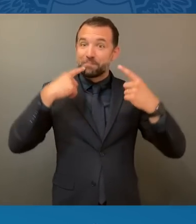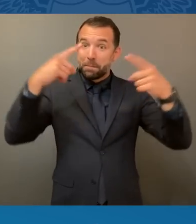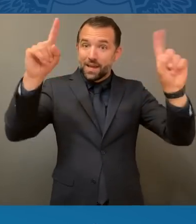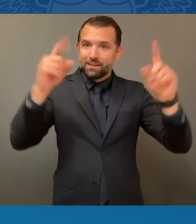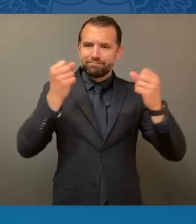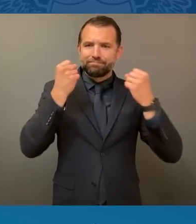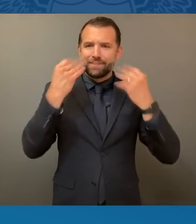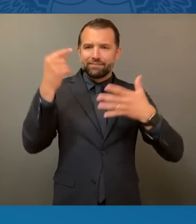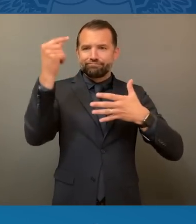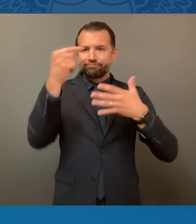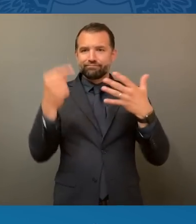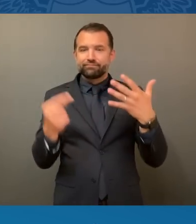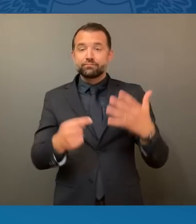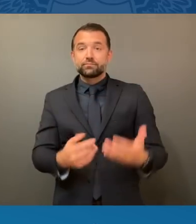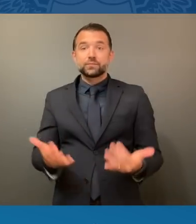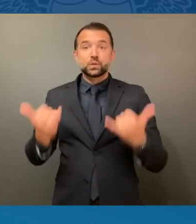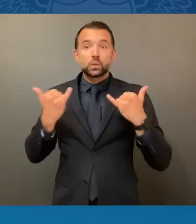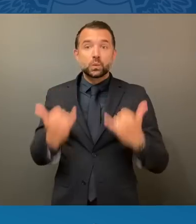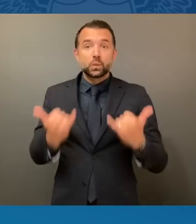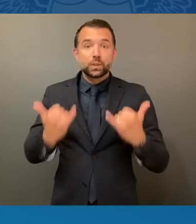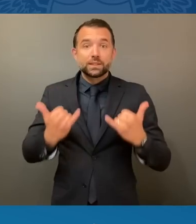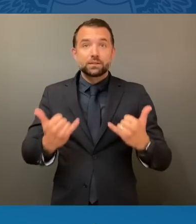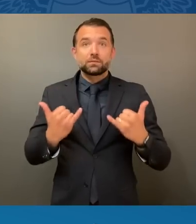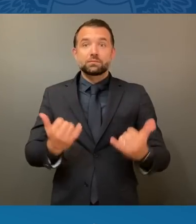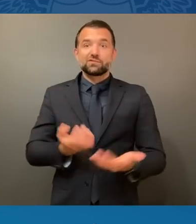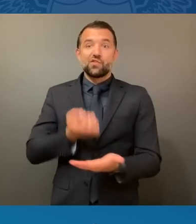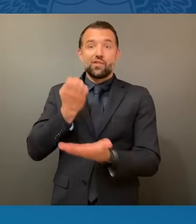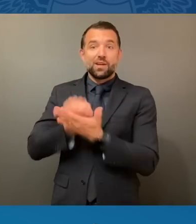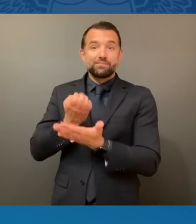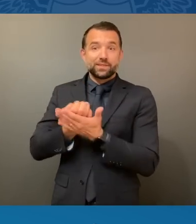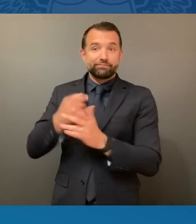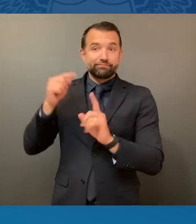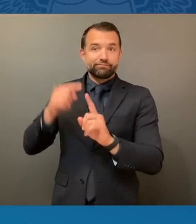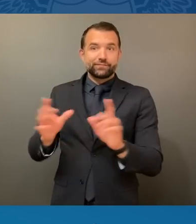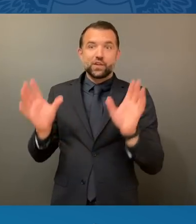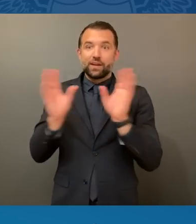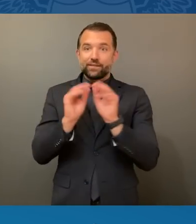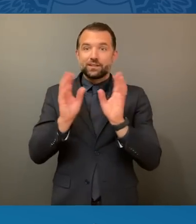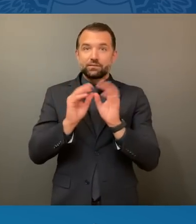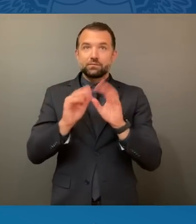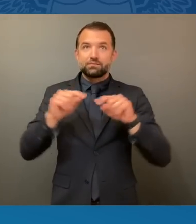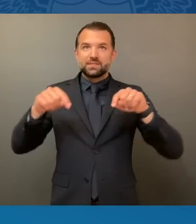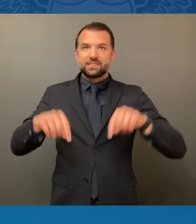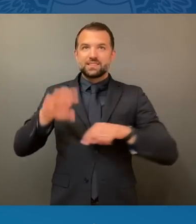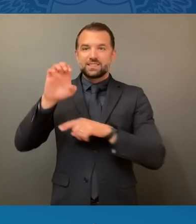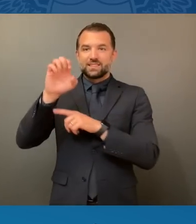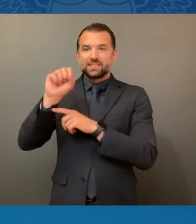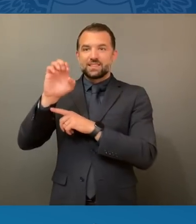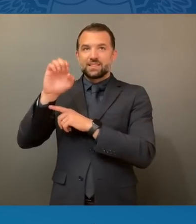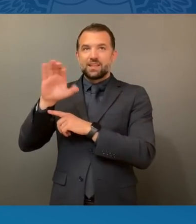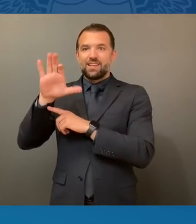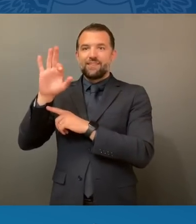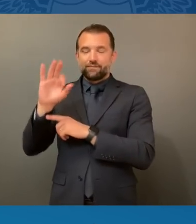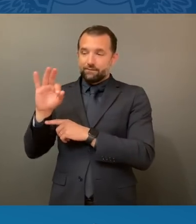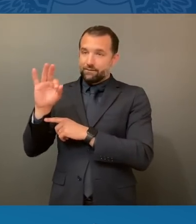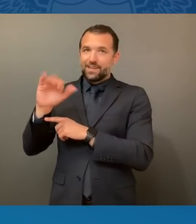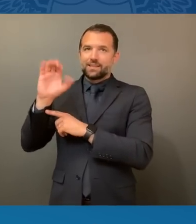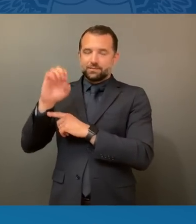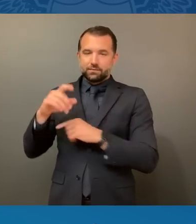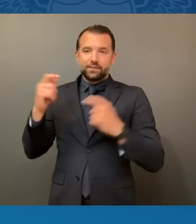We are in the backdrop of Essence Festival, where 1 million people will span the next couple of